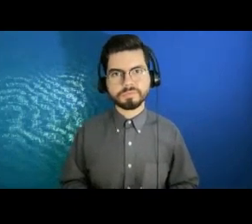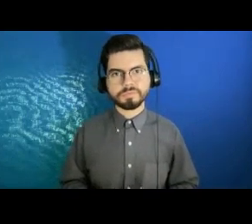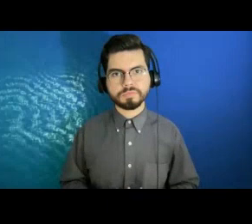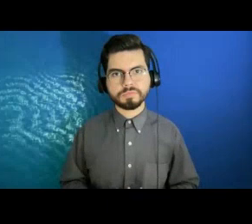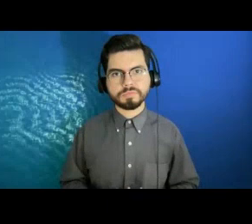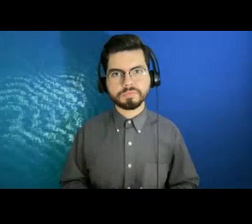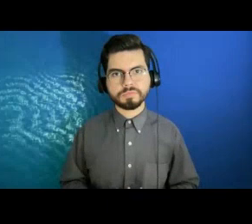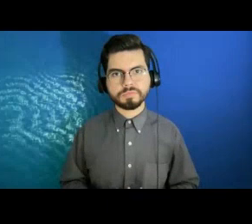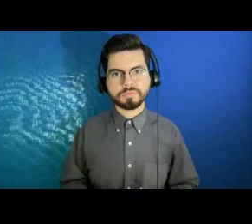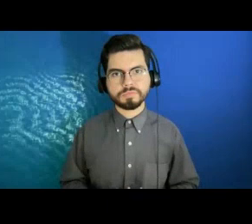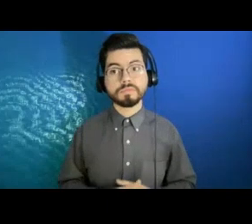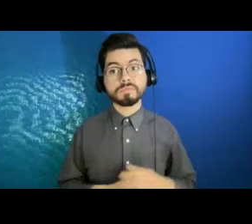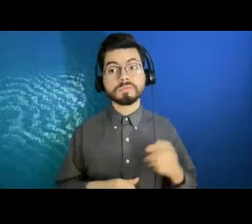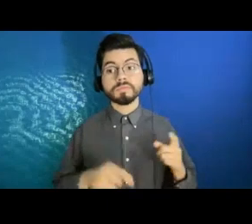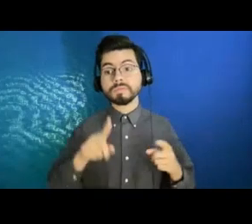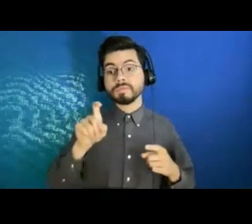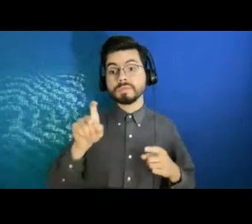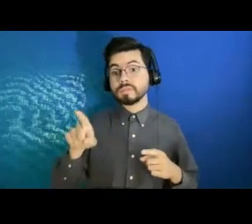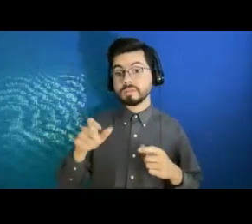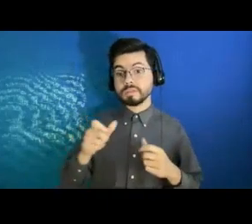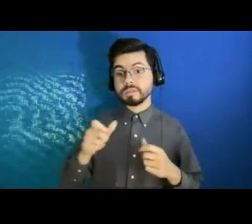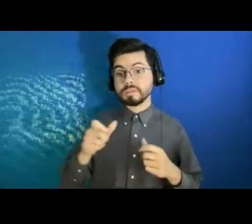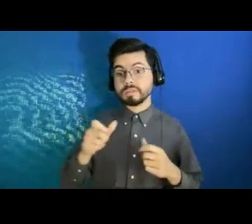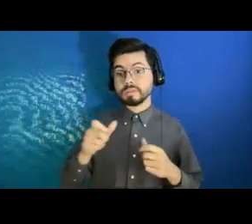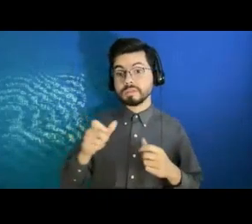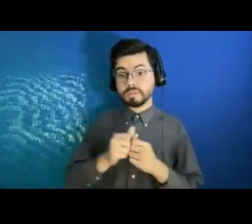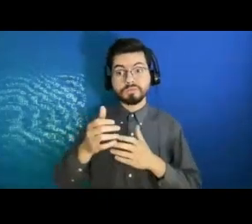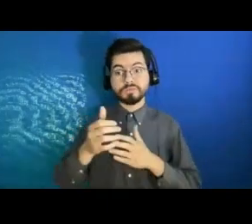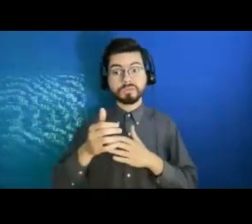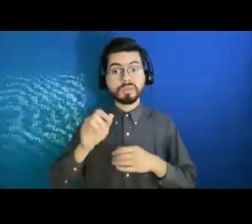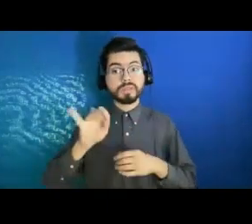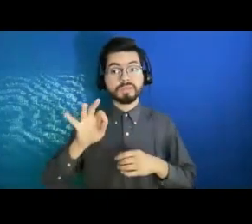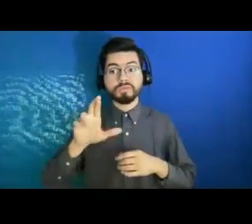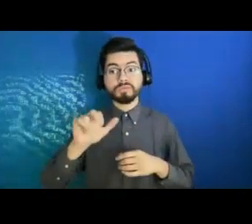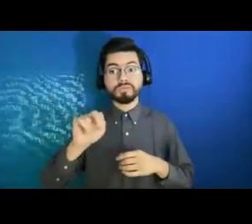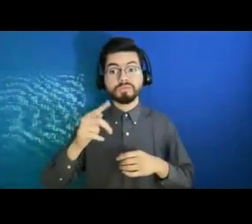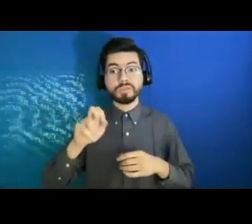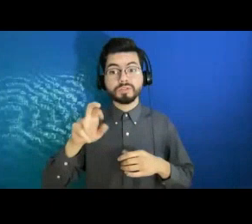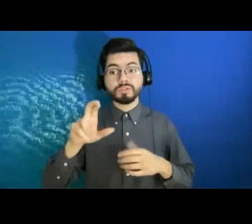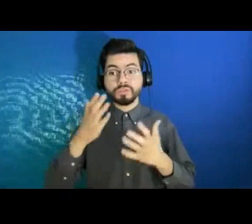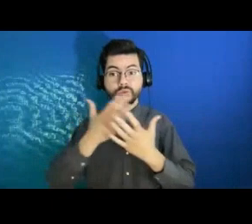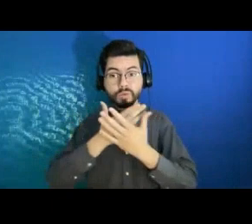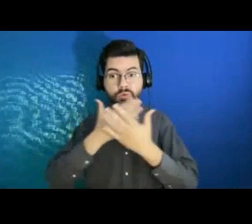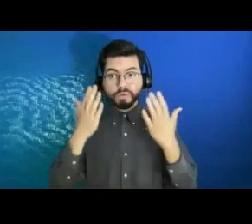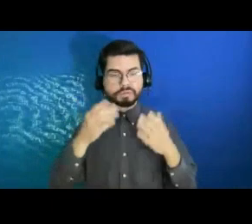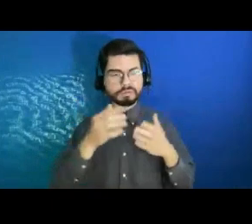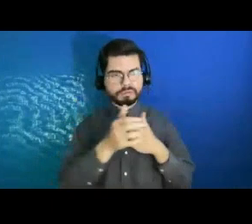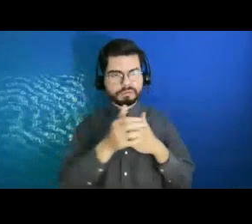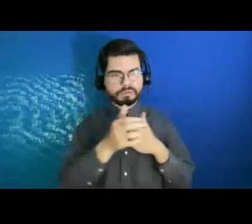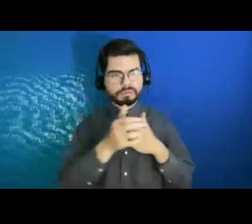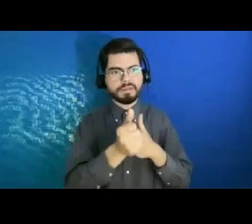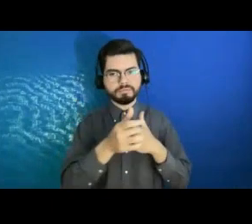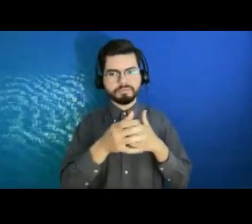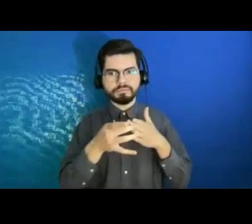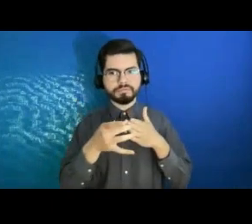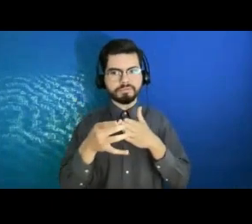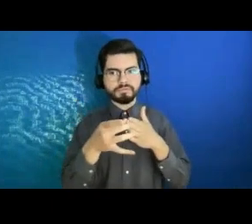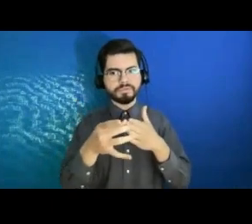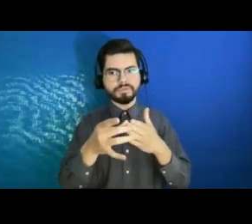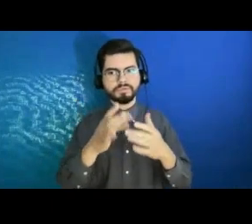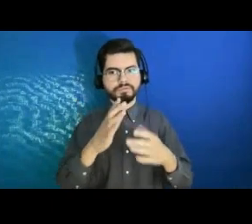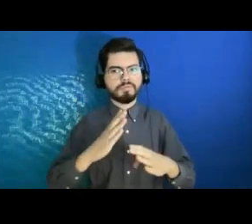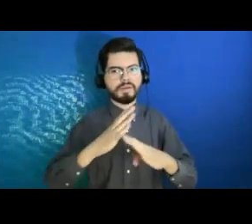Okay, the question was, how would I like guides to manage bear jams if no ranger is present? We don't want anybody to get into a fist fight out there or anything,